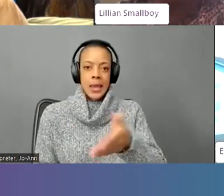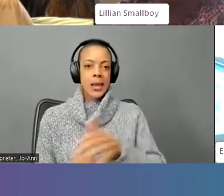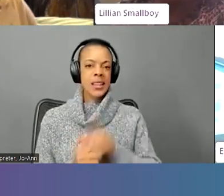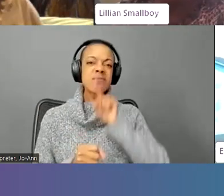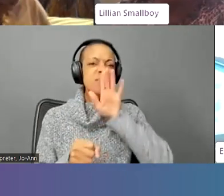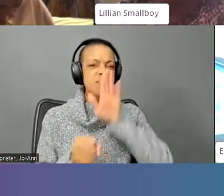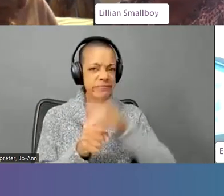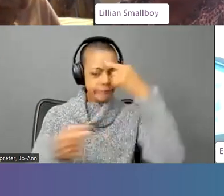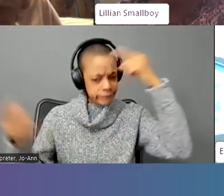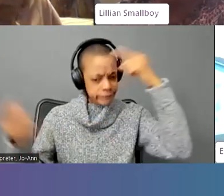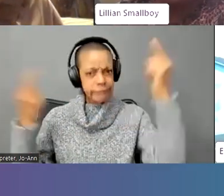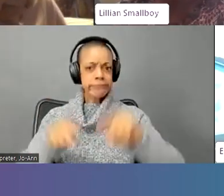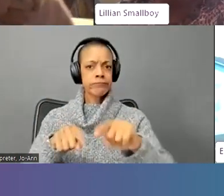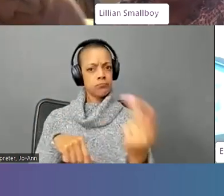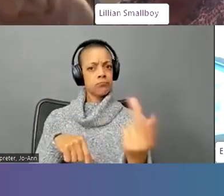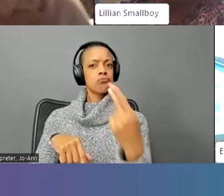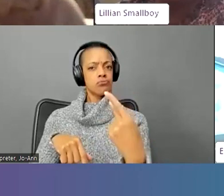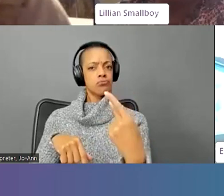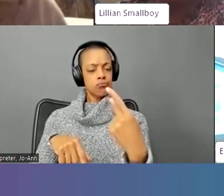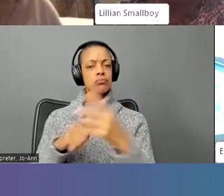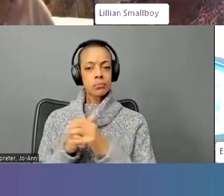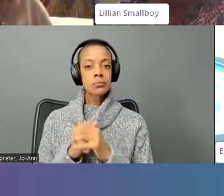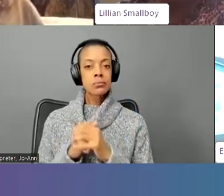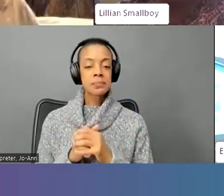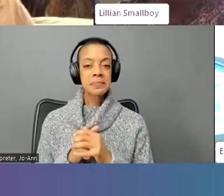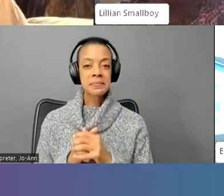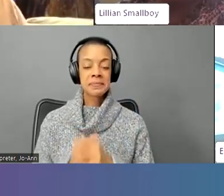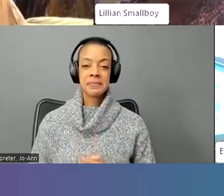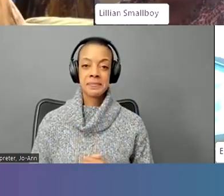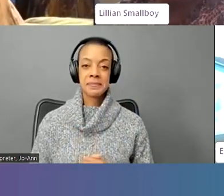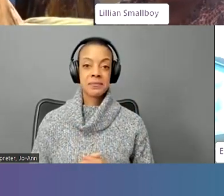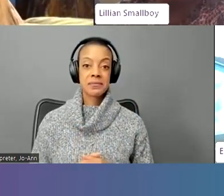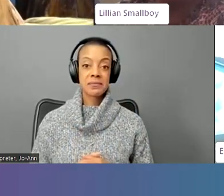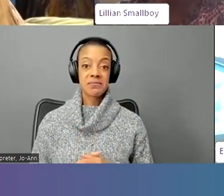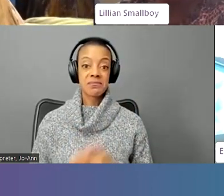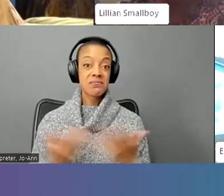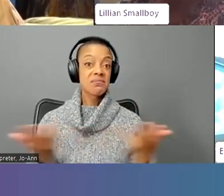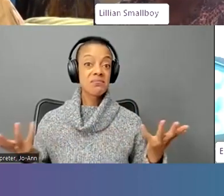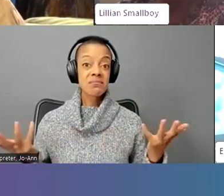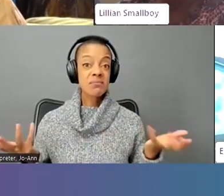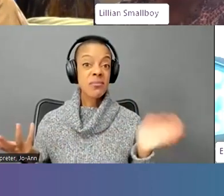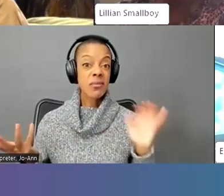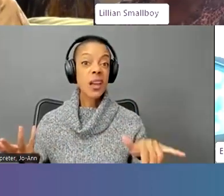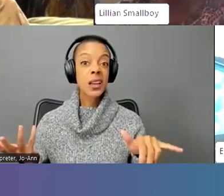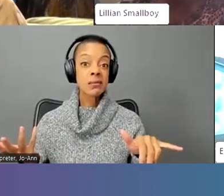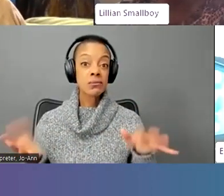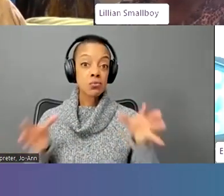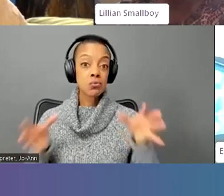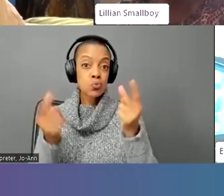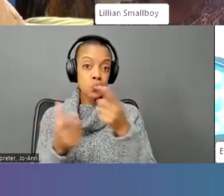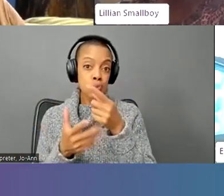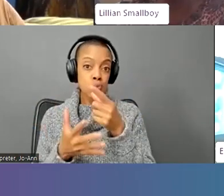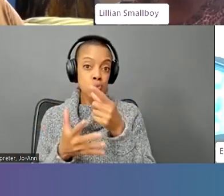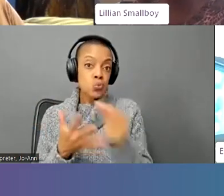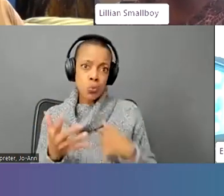between you and me. So that was pretty much that's pretty much the way I